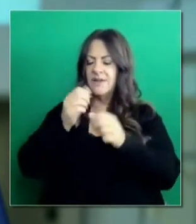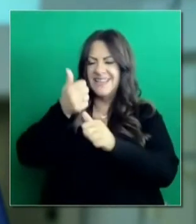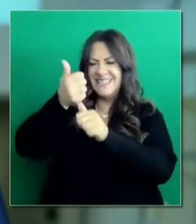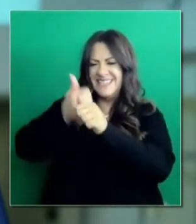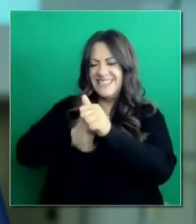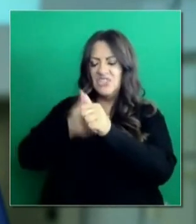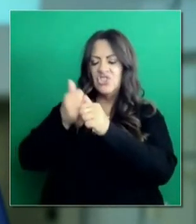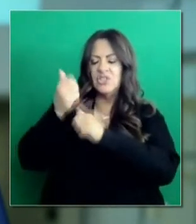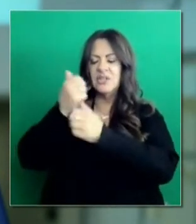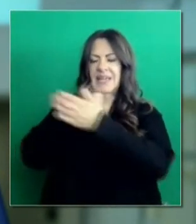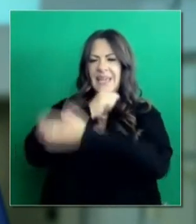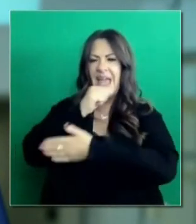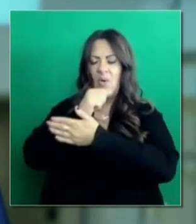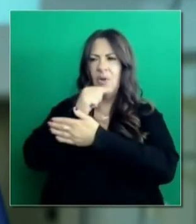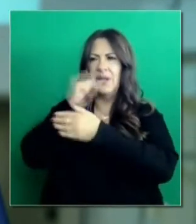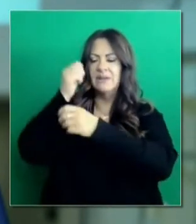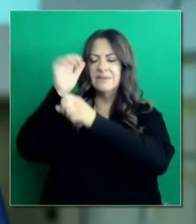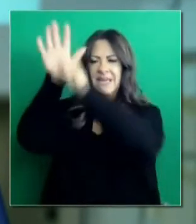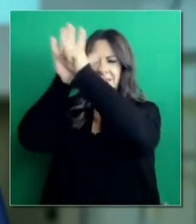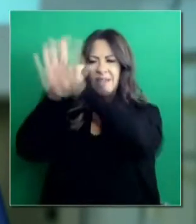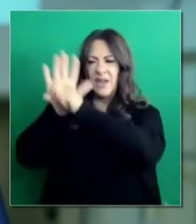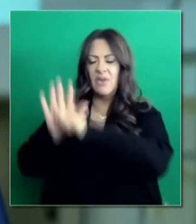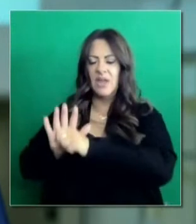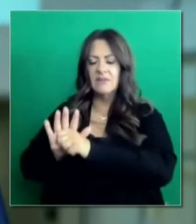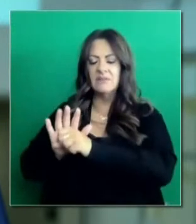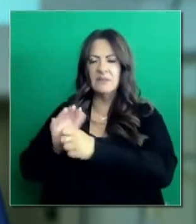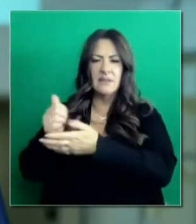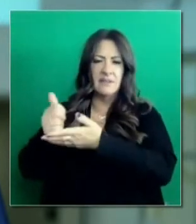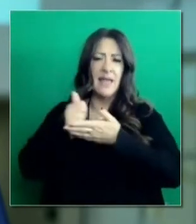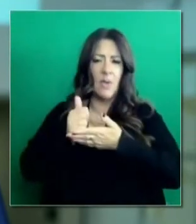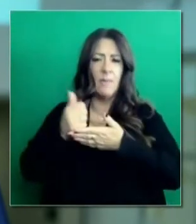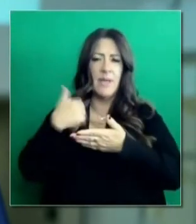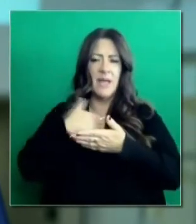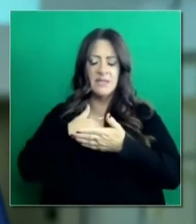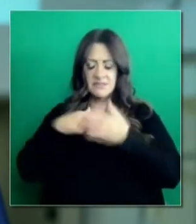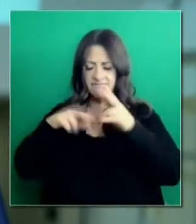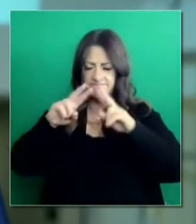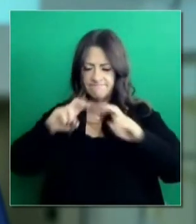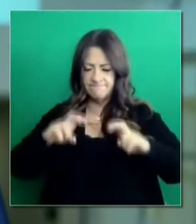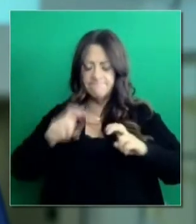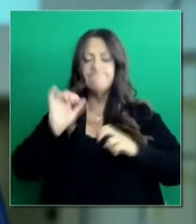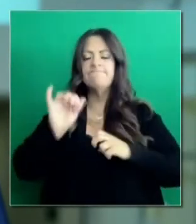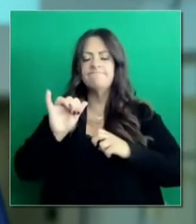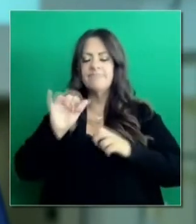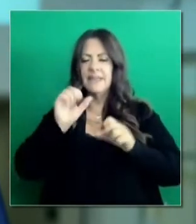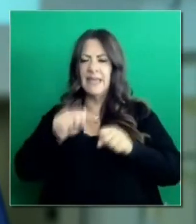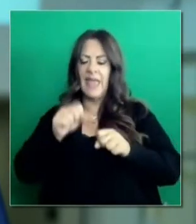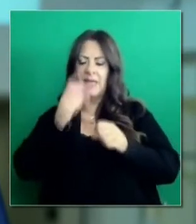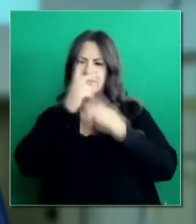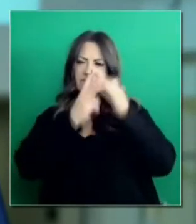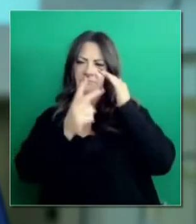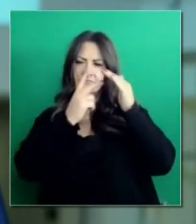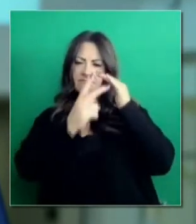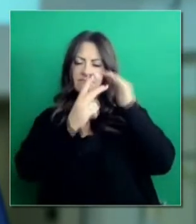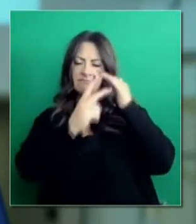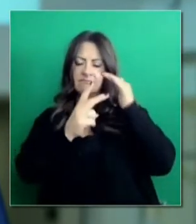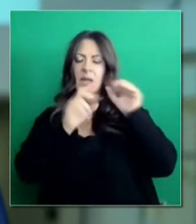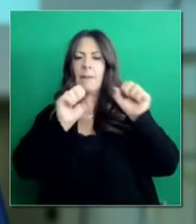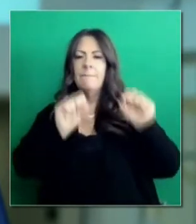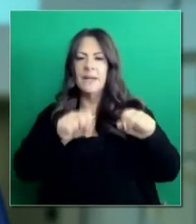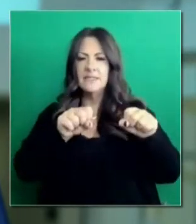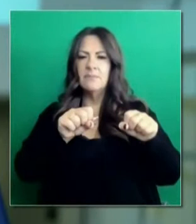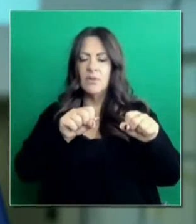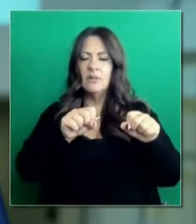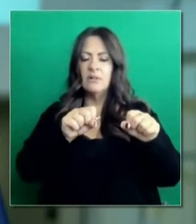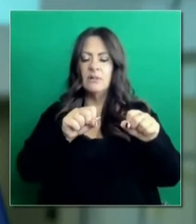restrictive tier. So again, projections help us look at today's conditions and what it's going to look like in hospitals down